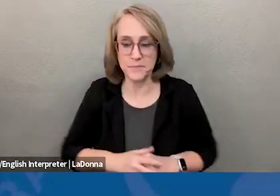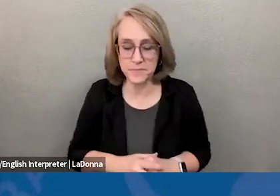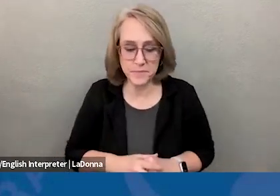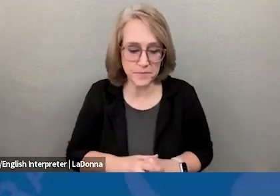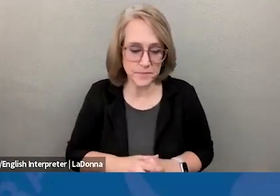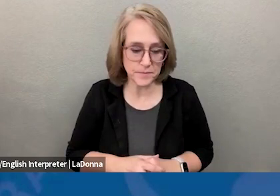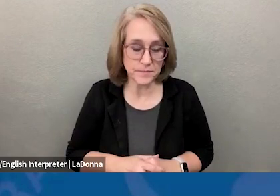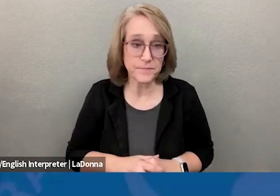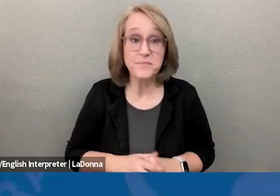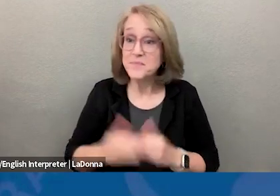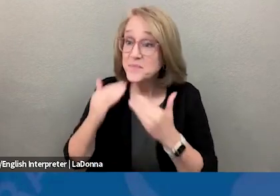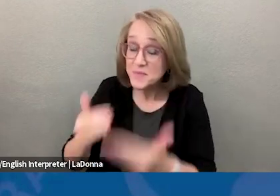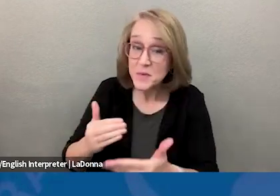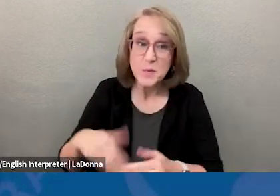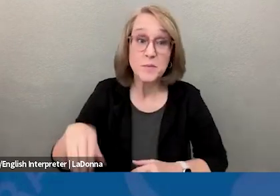Thank you. Deborah?